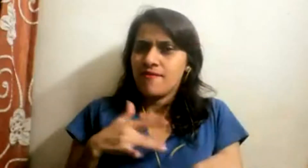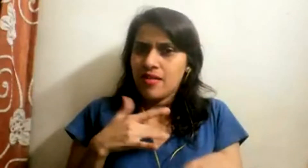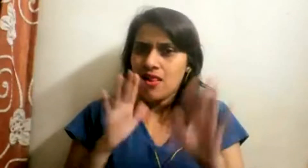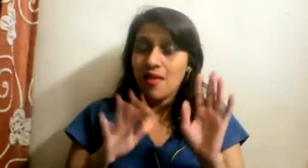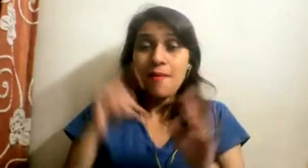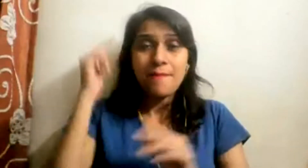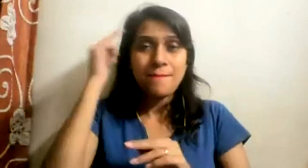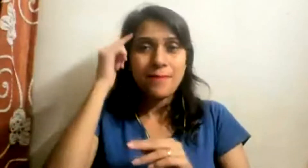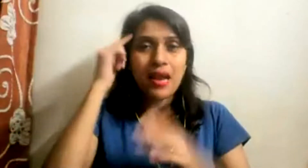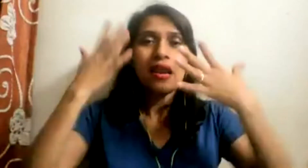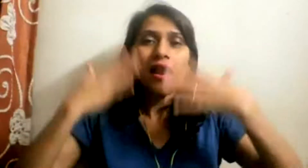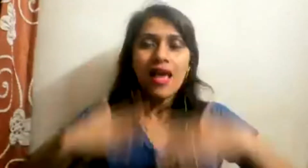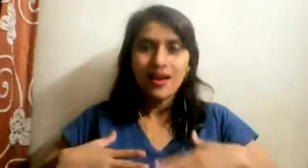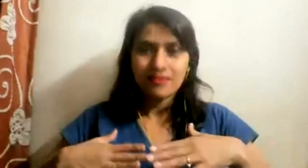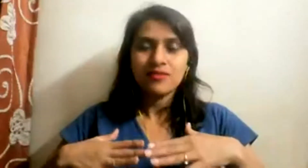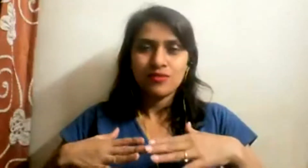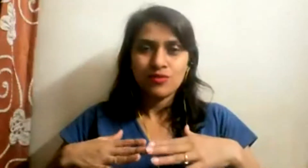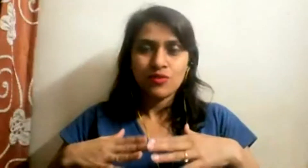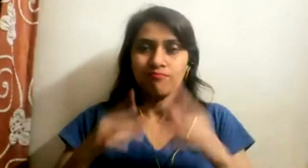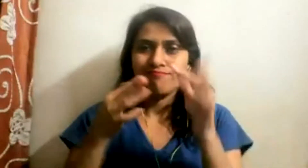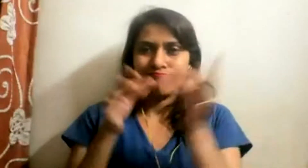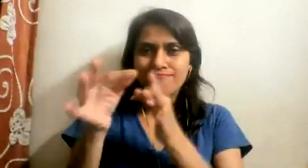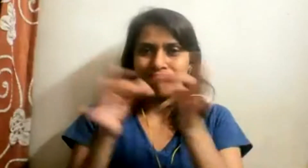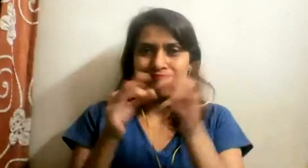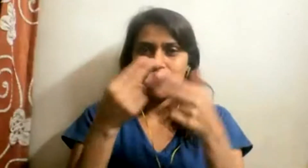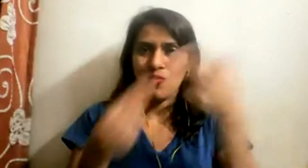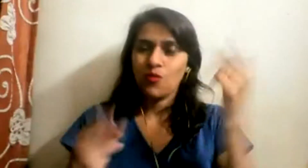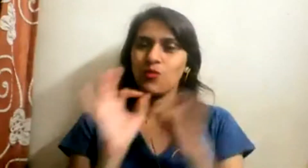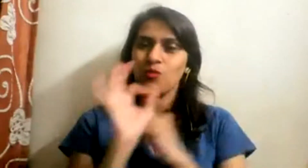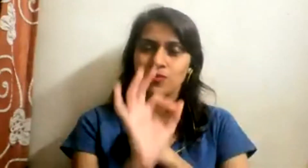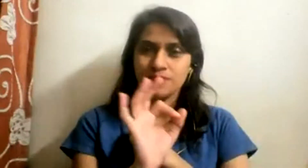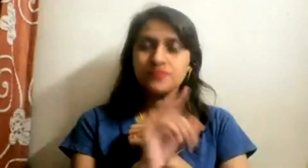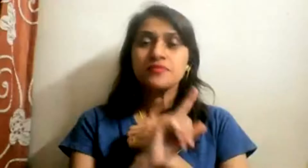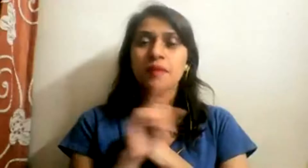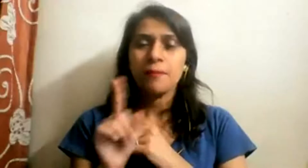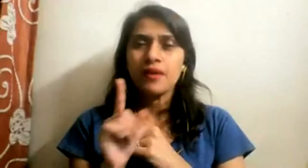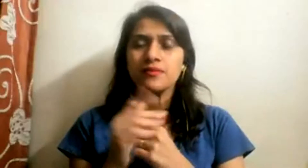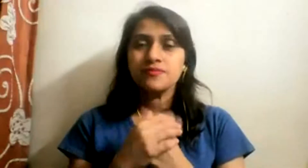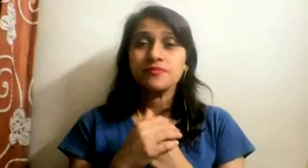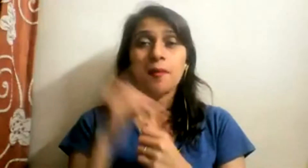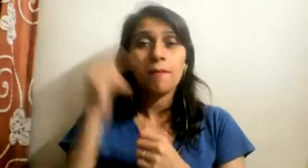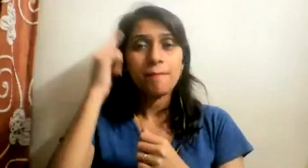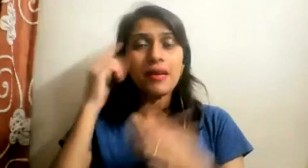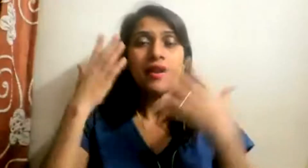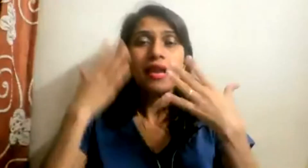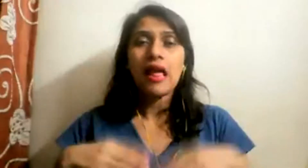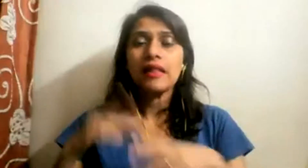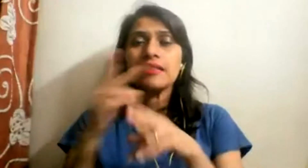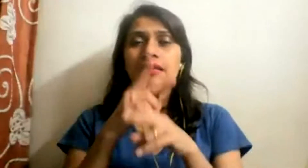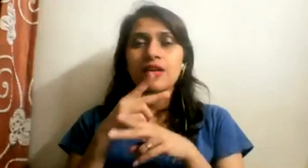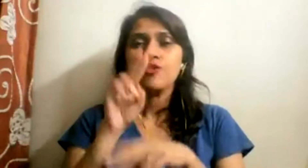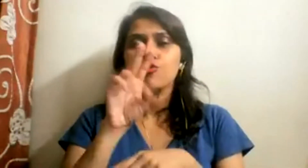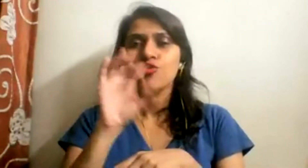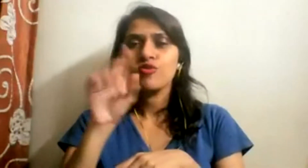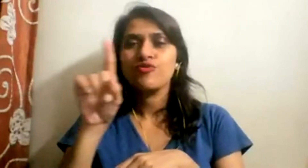mental health, that you have given a good description, but Mental Health Care Act 2014